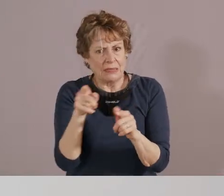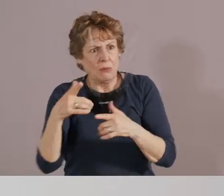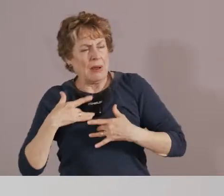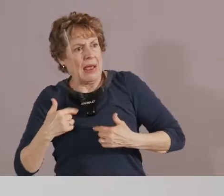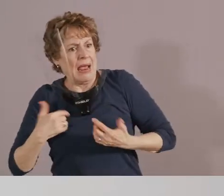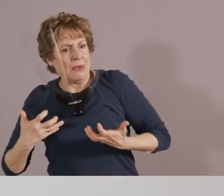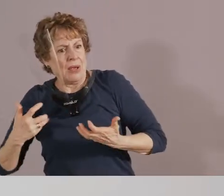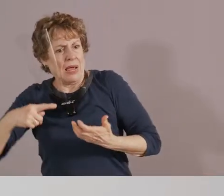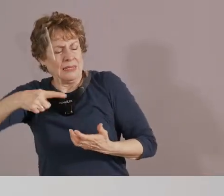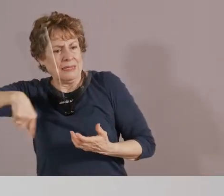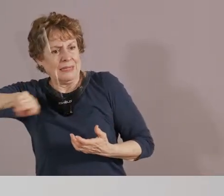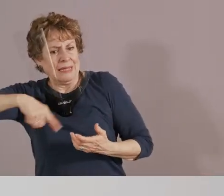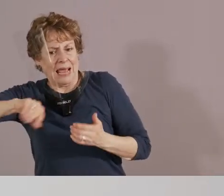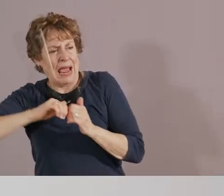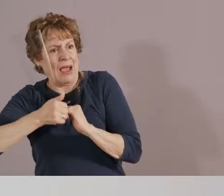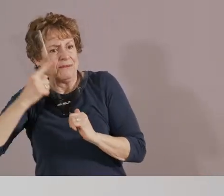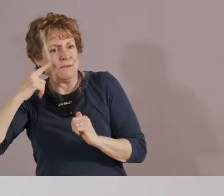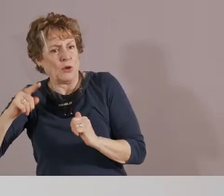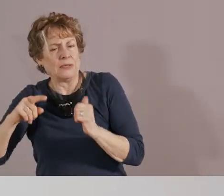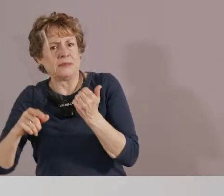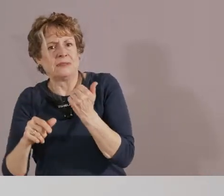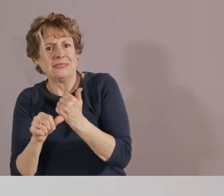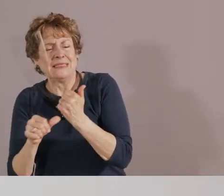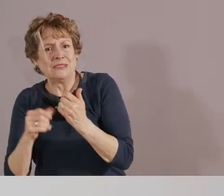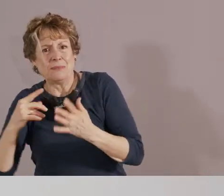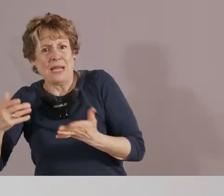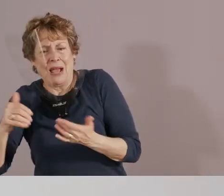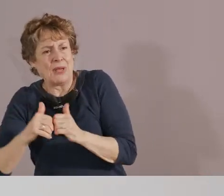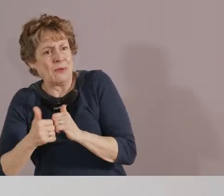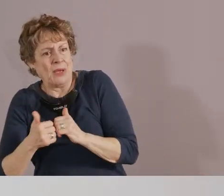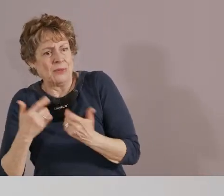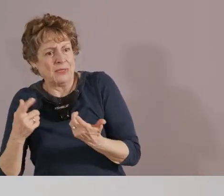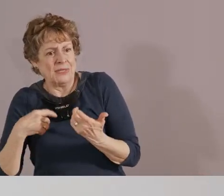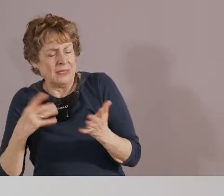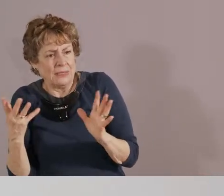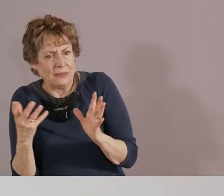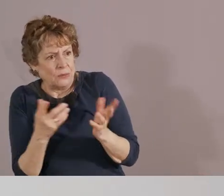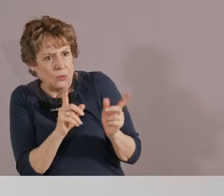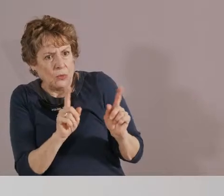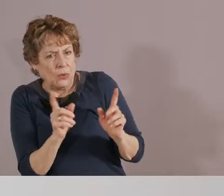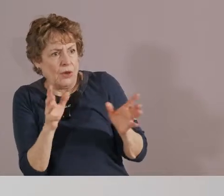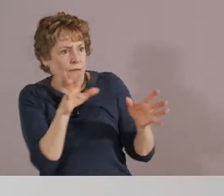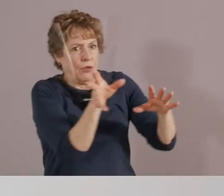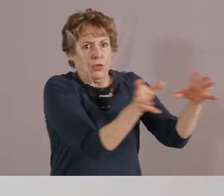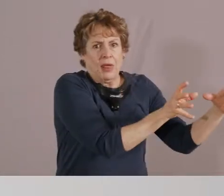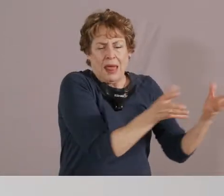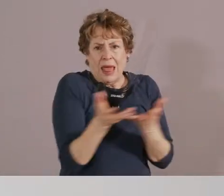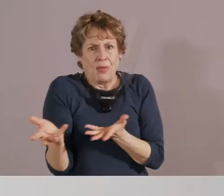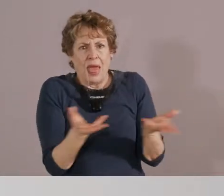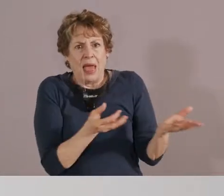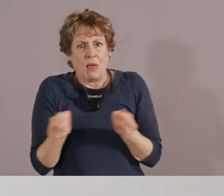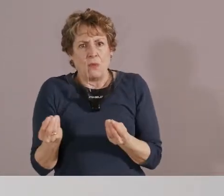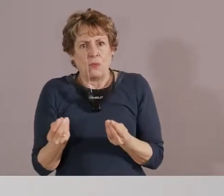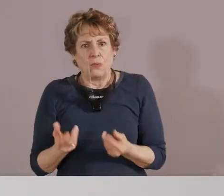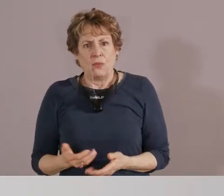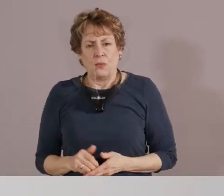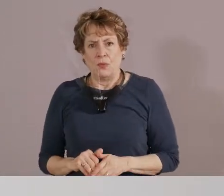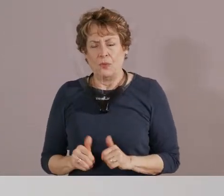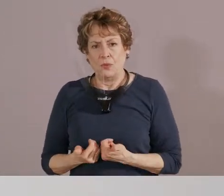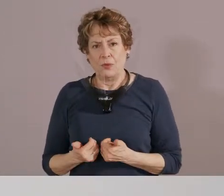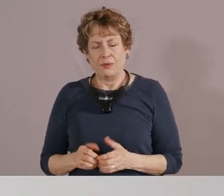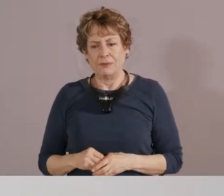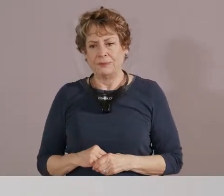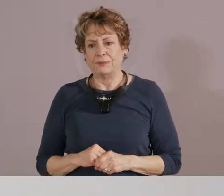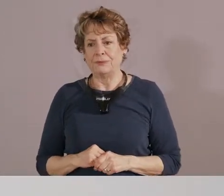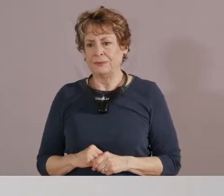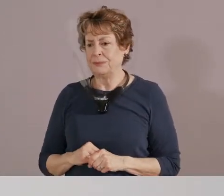to them. Can you respond to them right now? Yeah, absolutely. So because those that were in skilled nursing facilities and assisted living